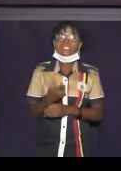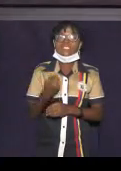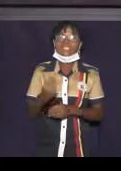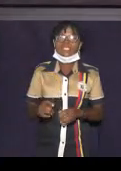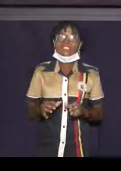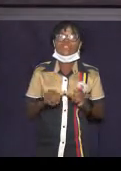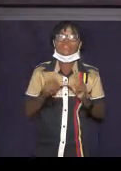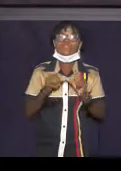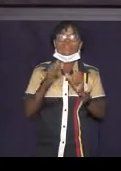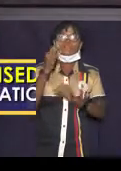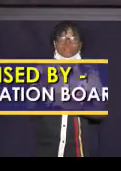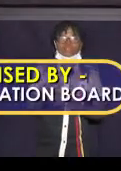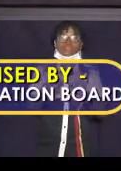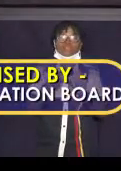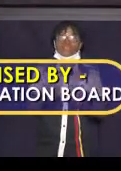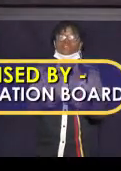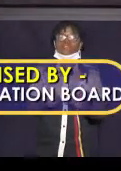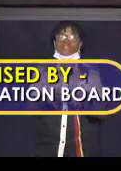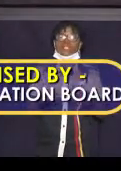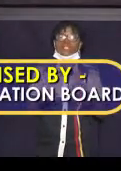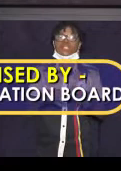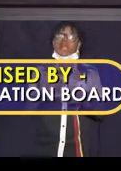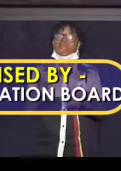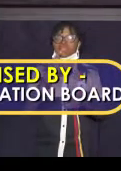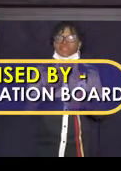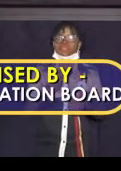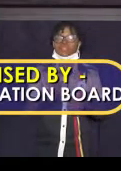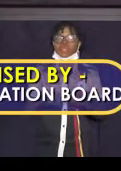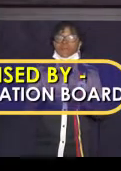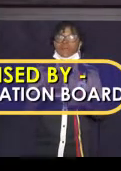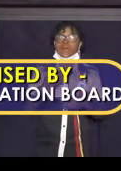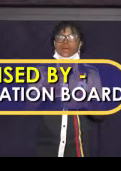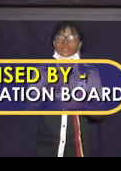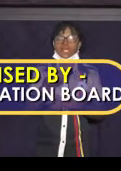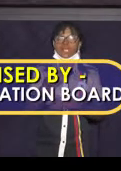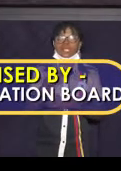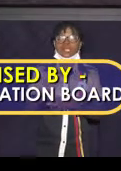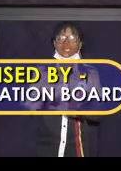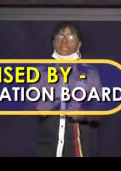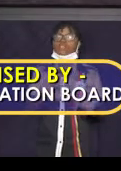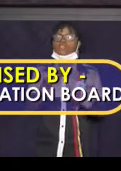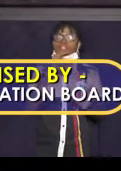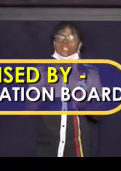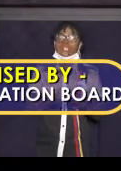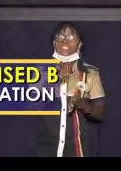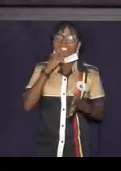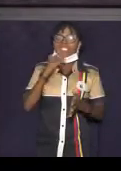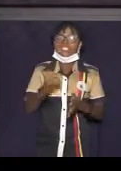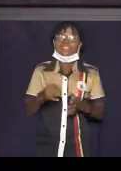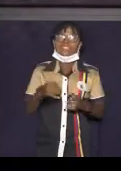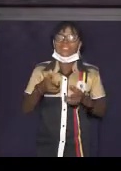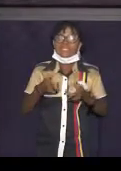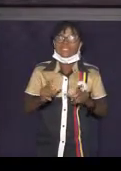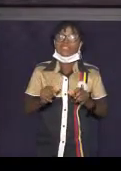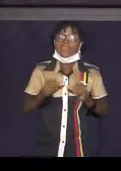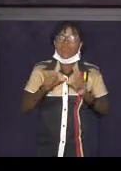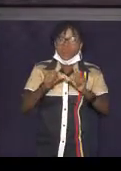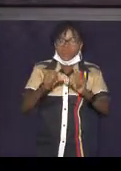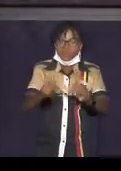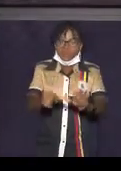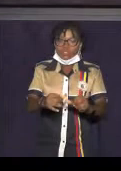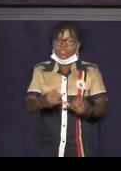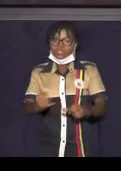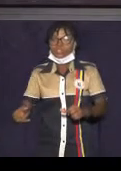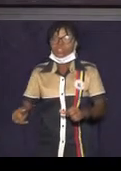future continuous tense tells us about an action that is still continuing in the future.